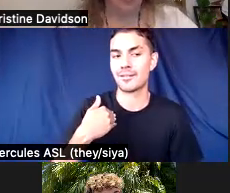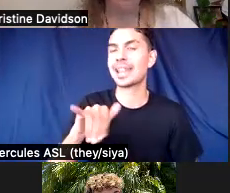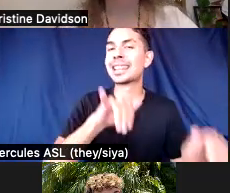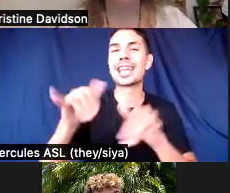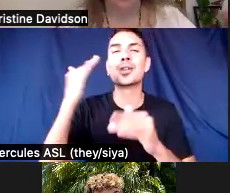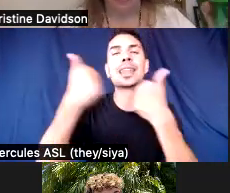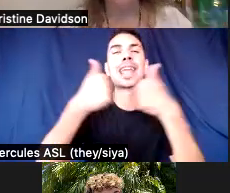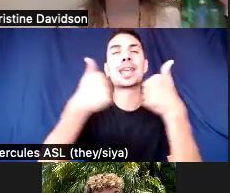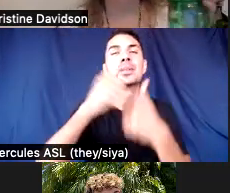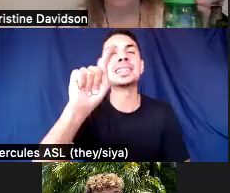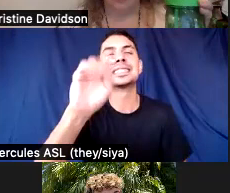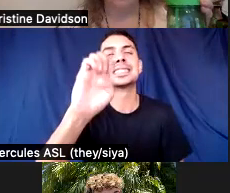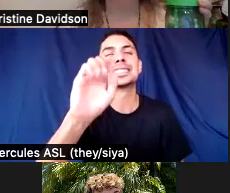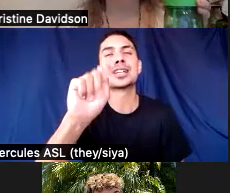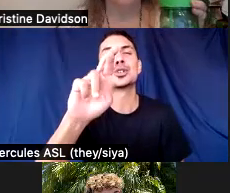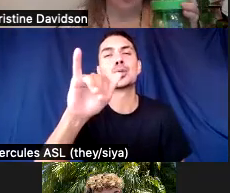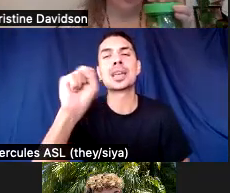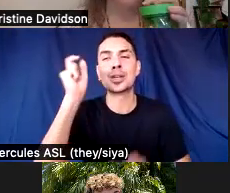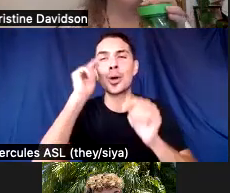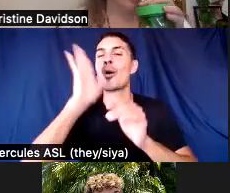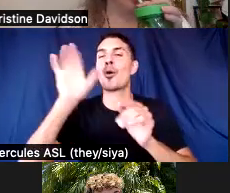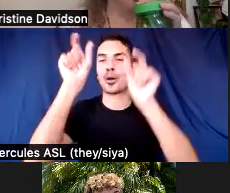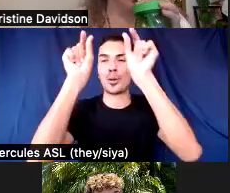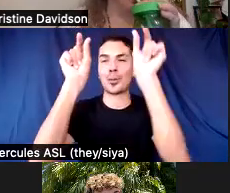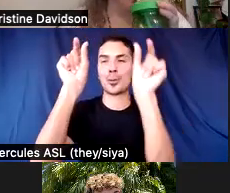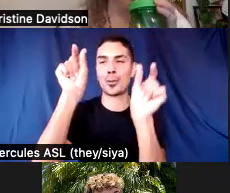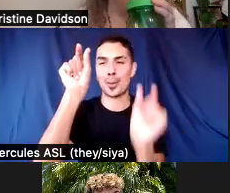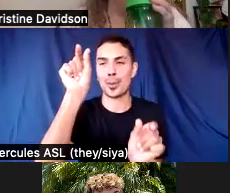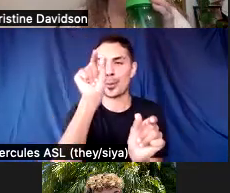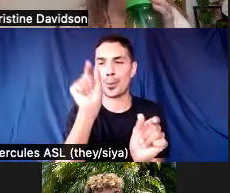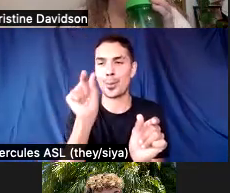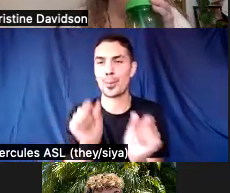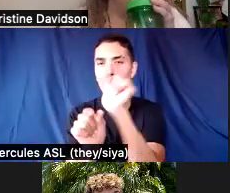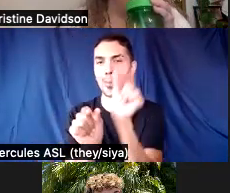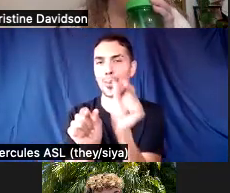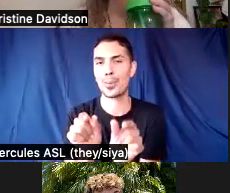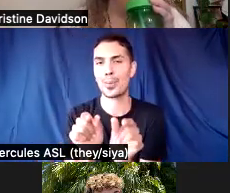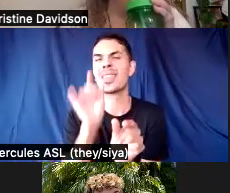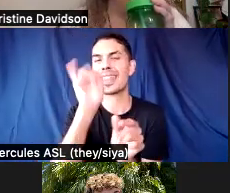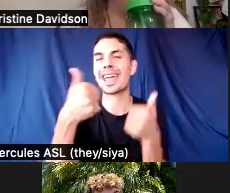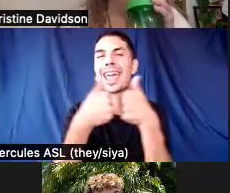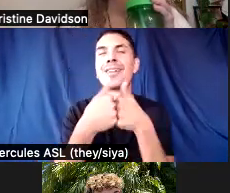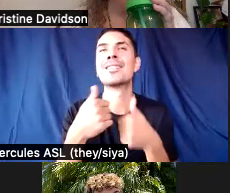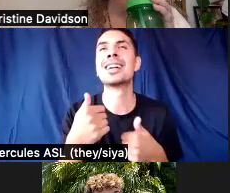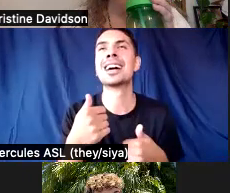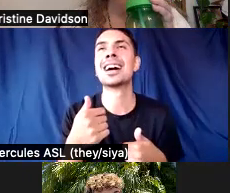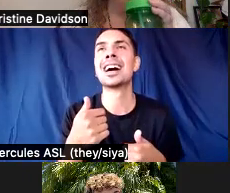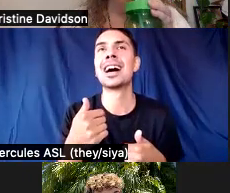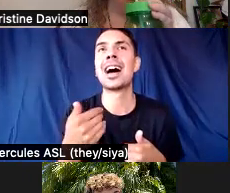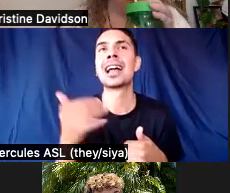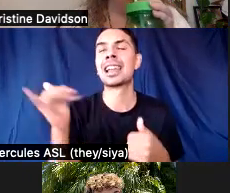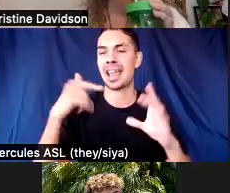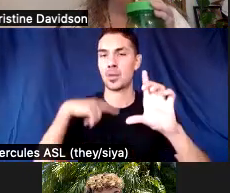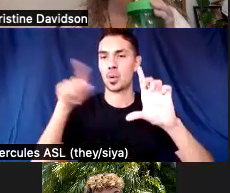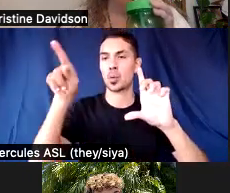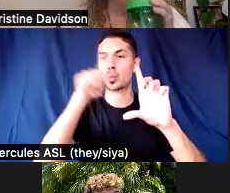Tetris, playing Tetris. If y'all remember that game in the 90s, playing Tetris in our lives. So we have these wheels of